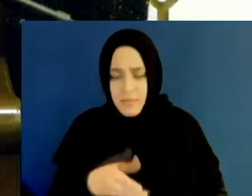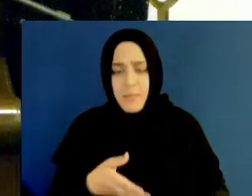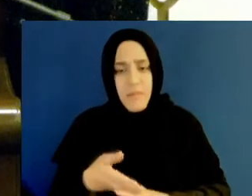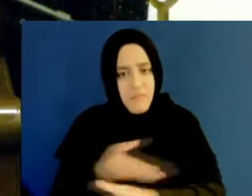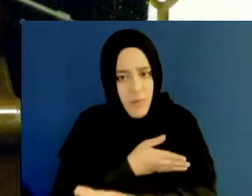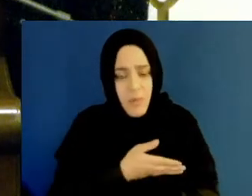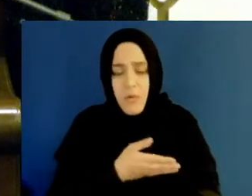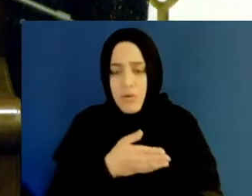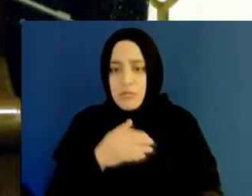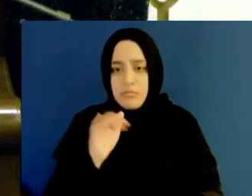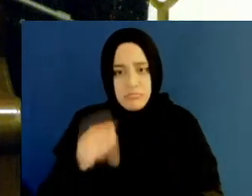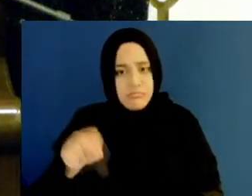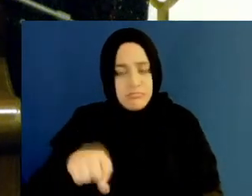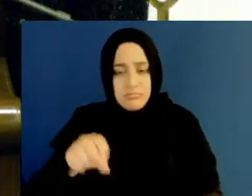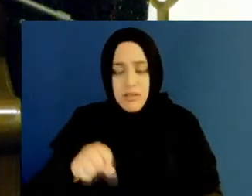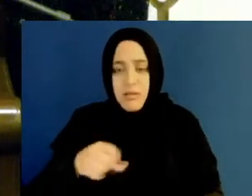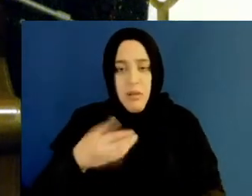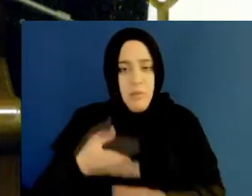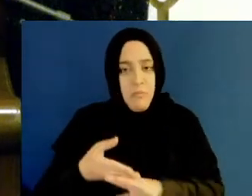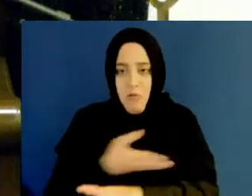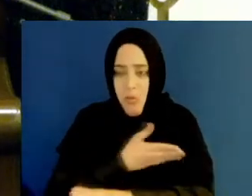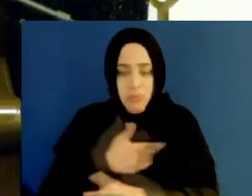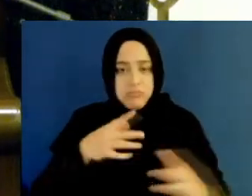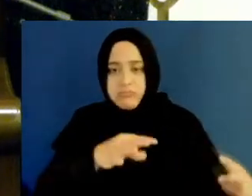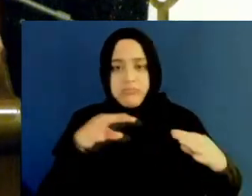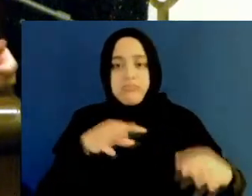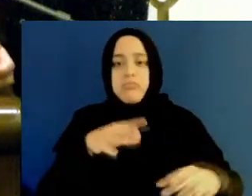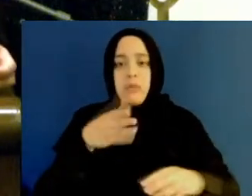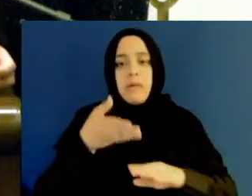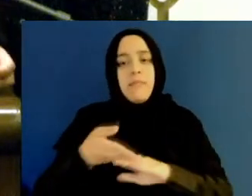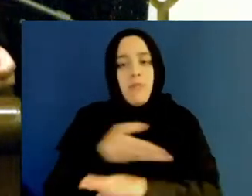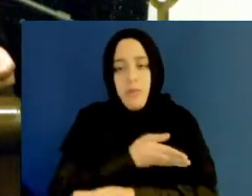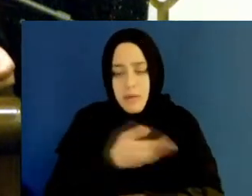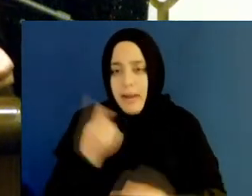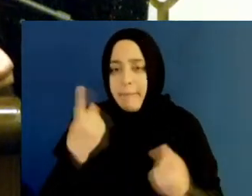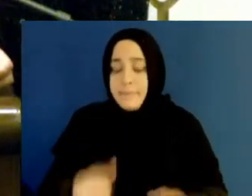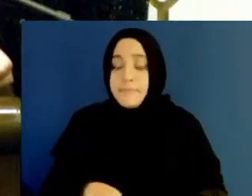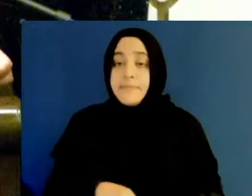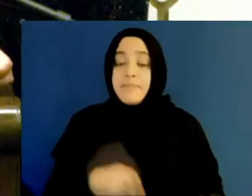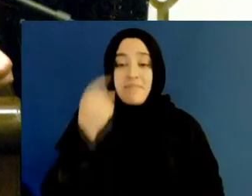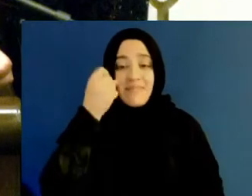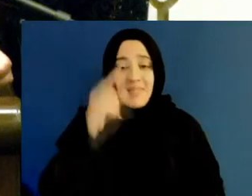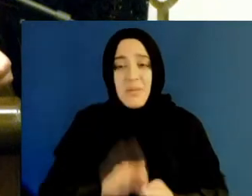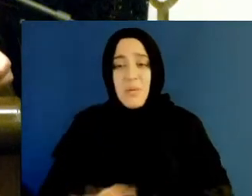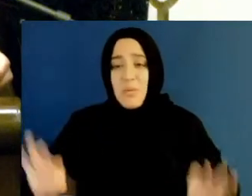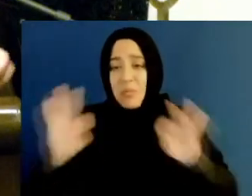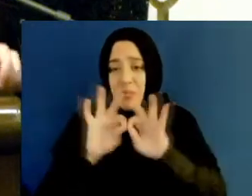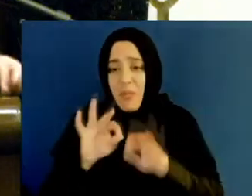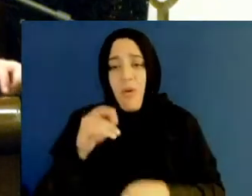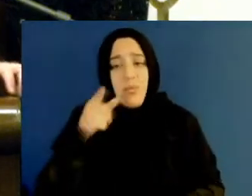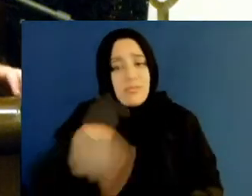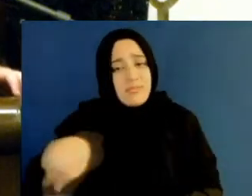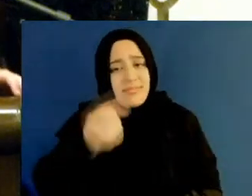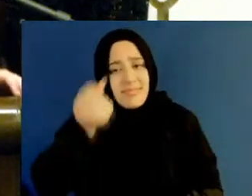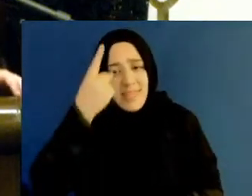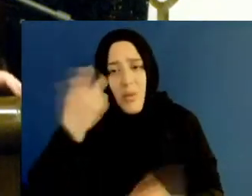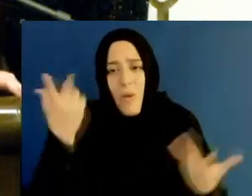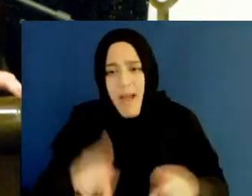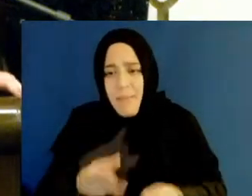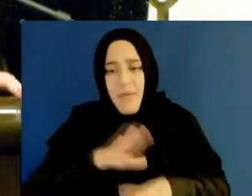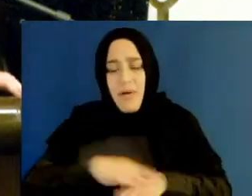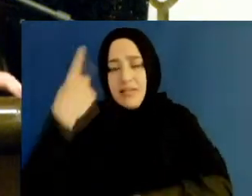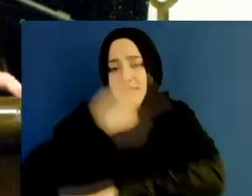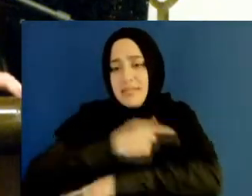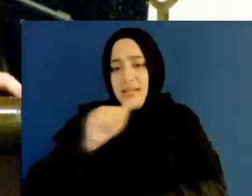understand the context and have an understanding of what happened on the day of Ashura, Ahibai. After Salatul